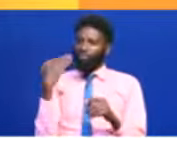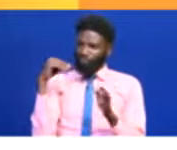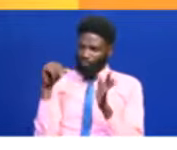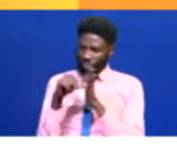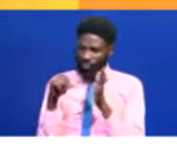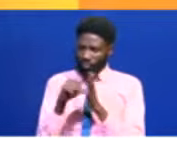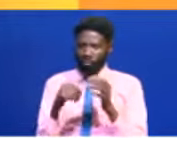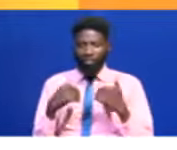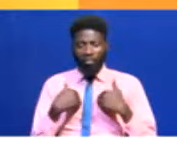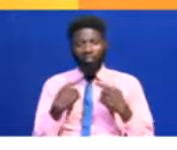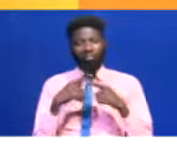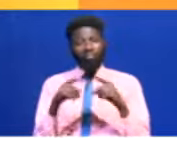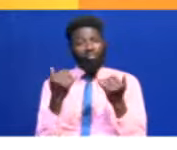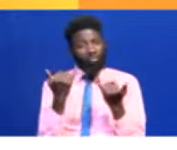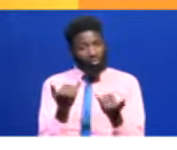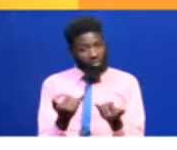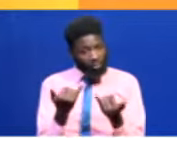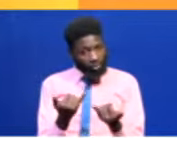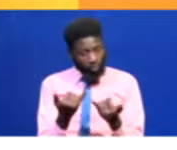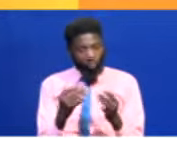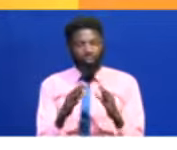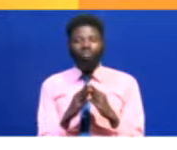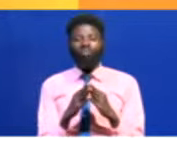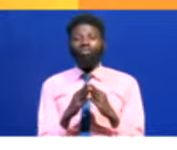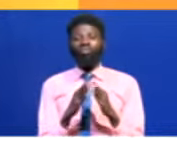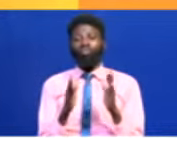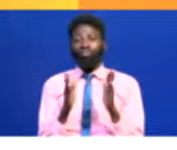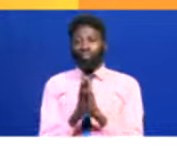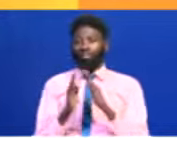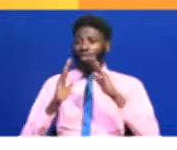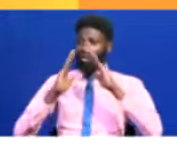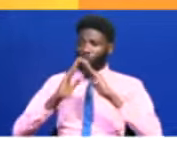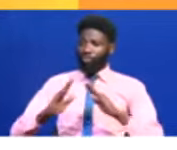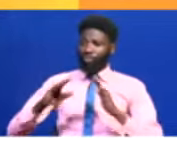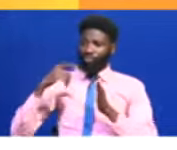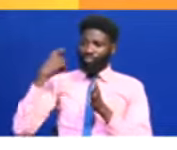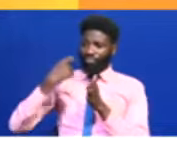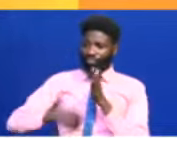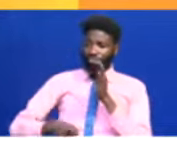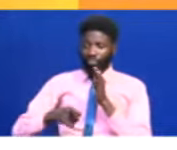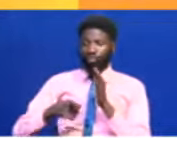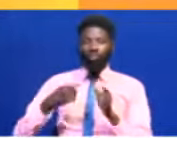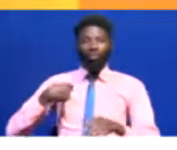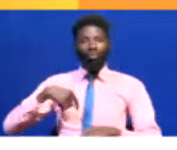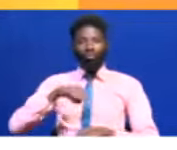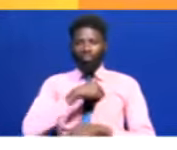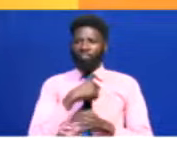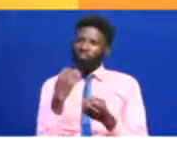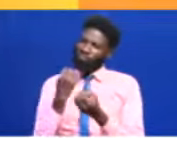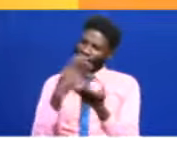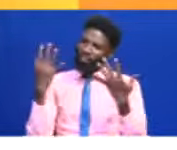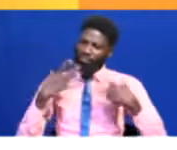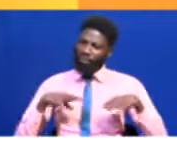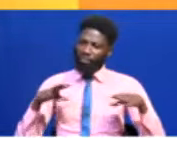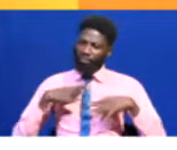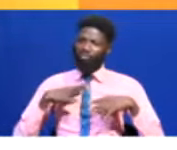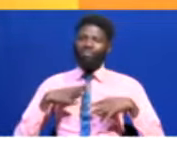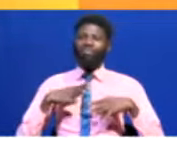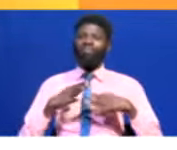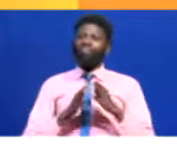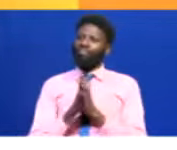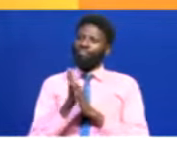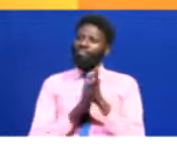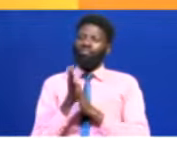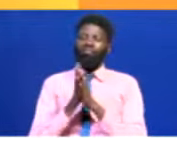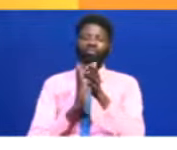before. But now, with the housing levy, we have attracted so many people, so many developers who